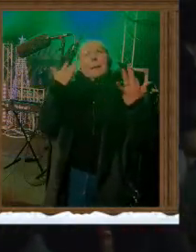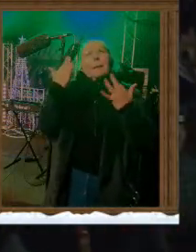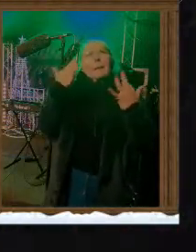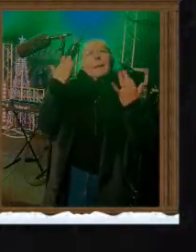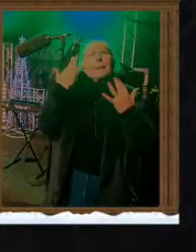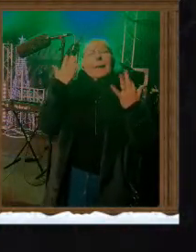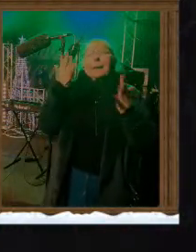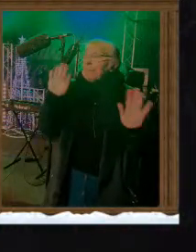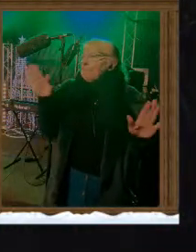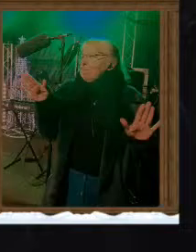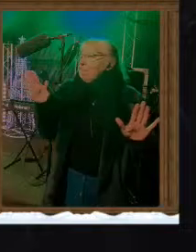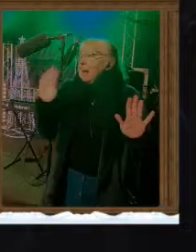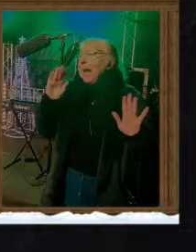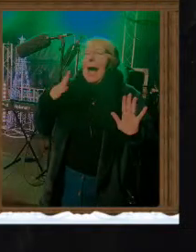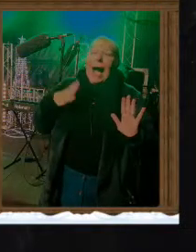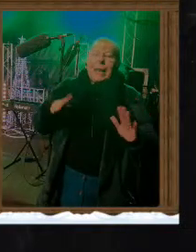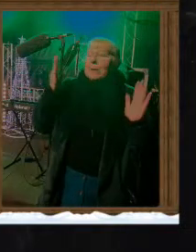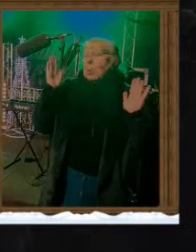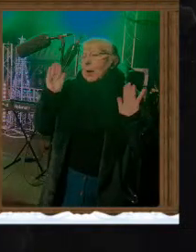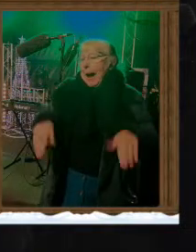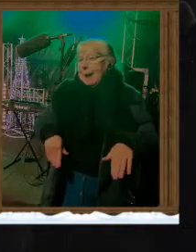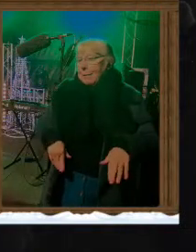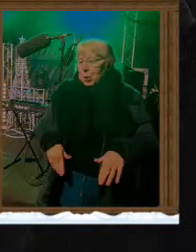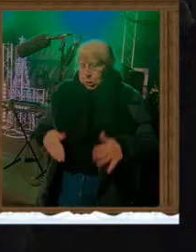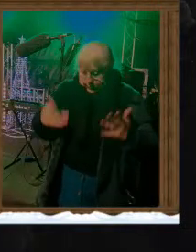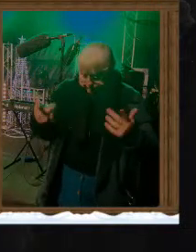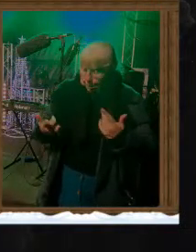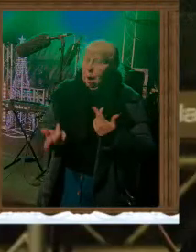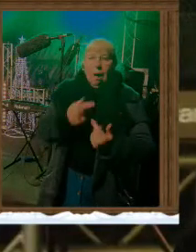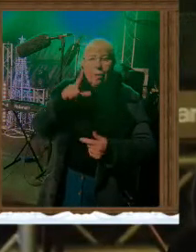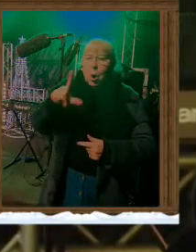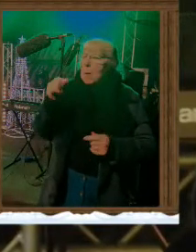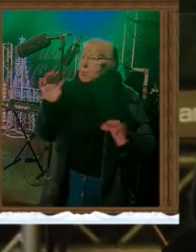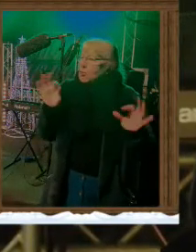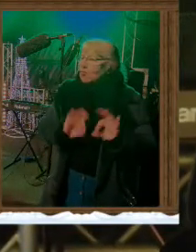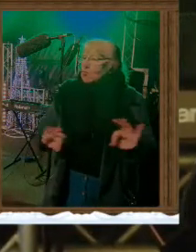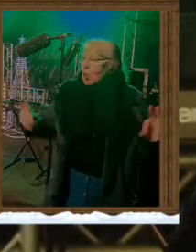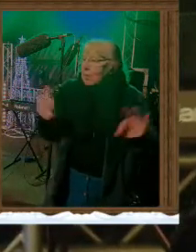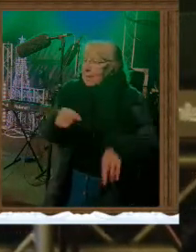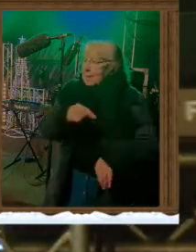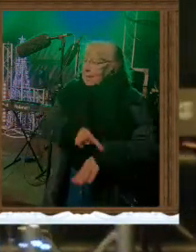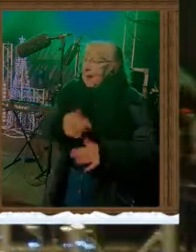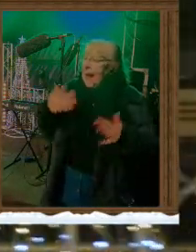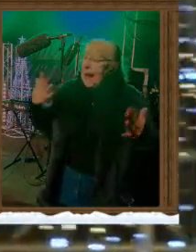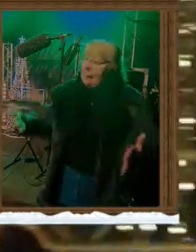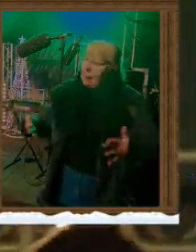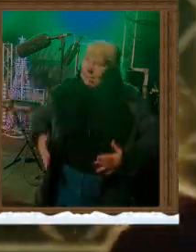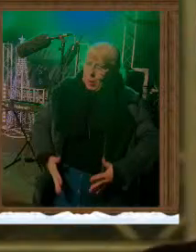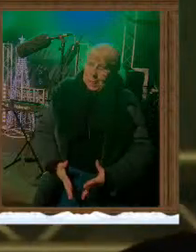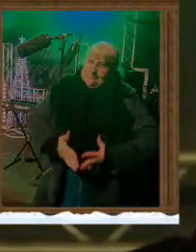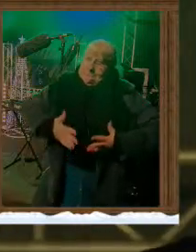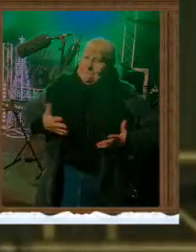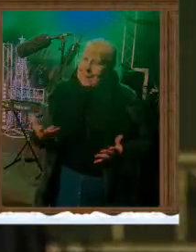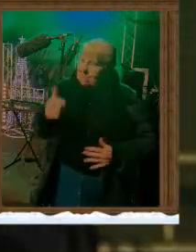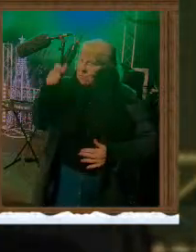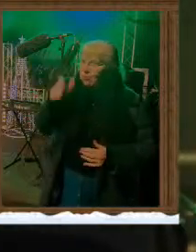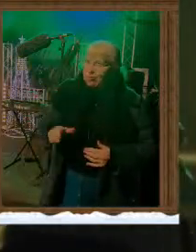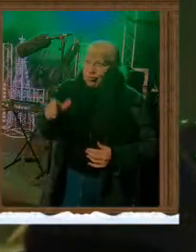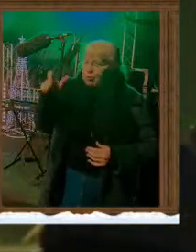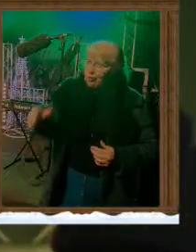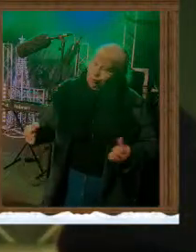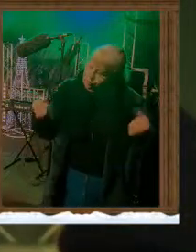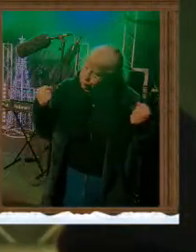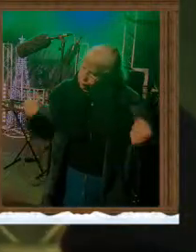I didn't want to have to do this to all of you, but you've left me no choice. It's time to bring out the big guns.